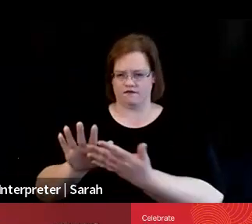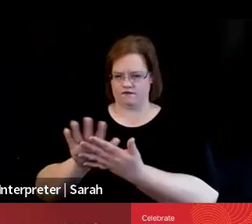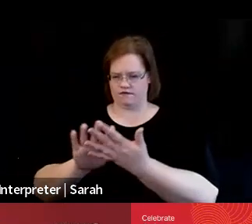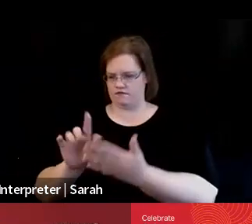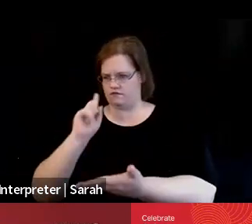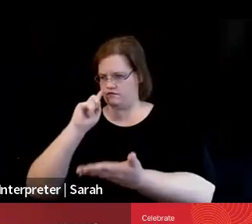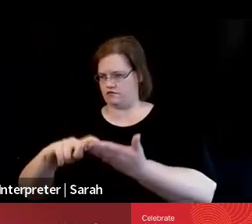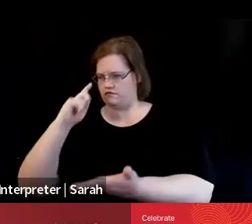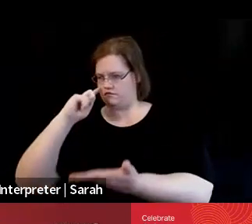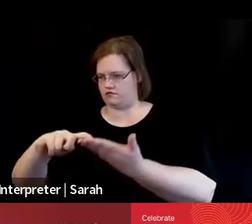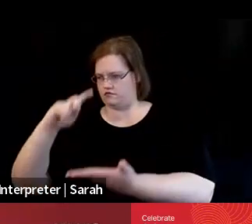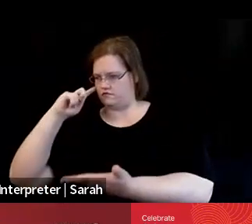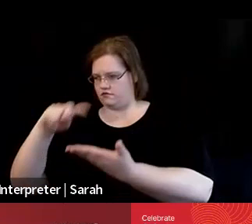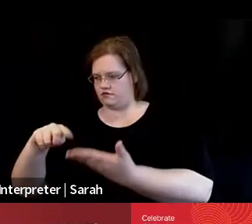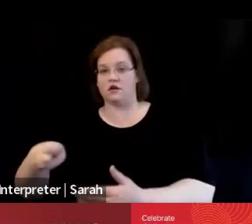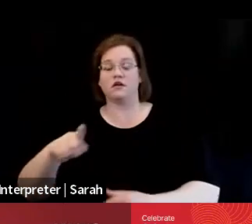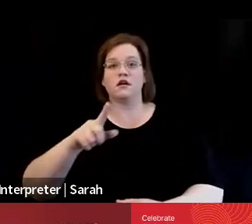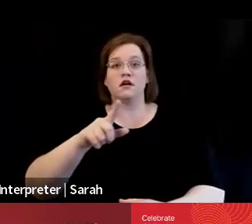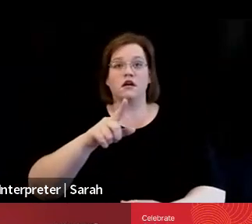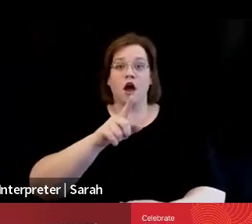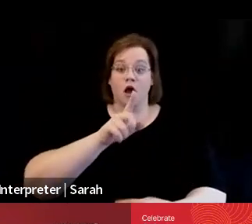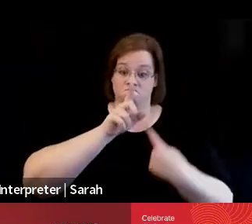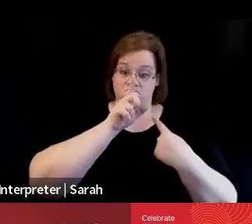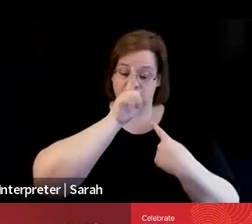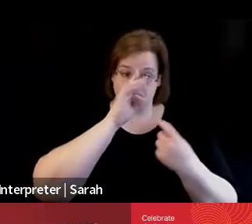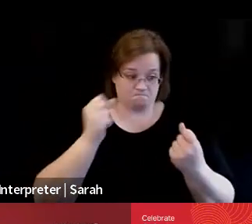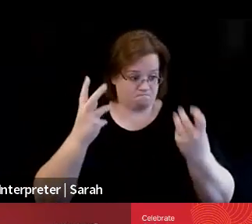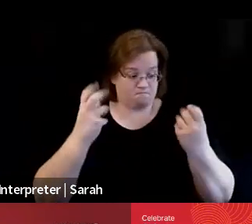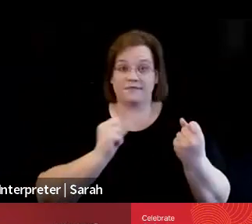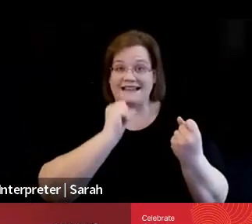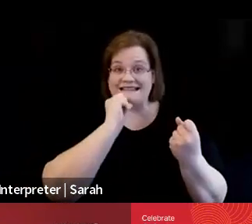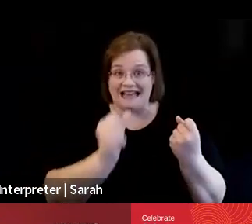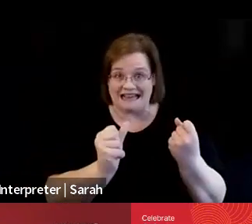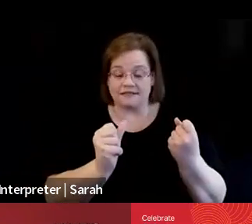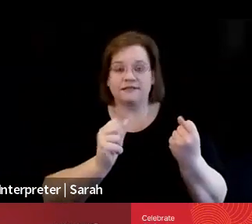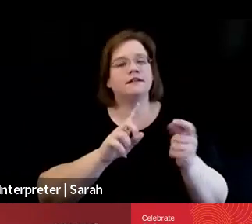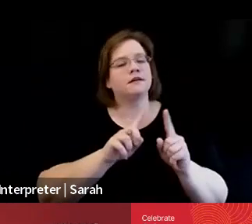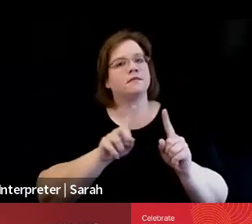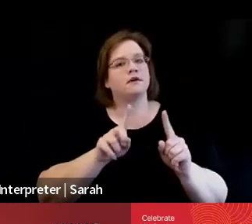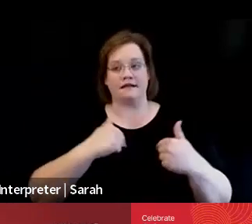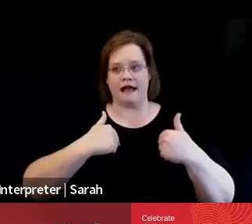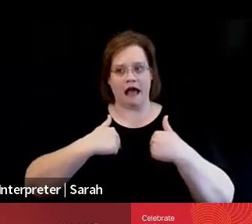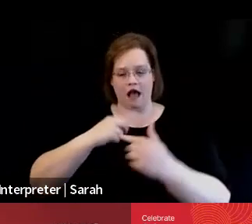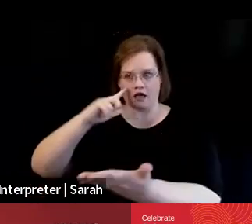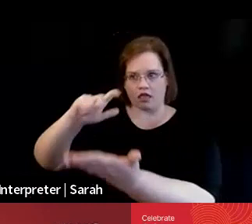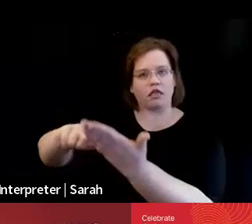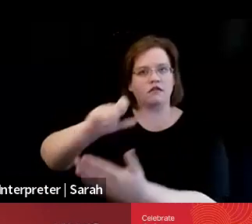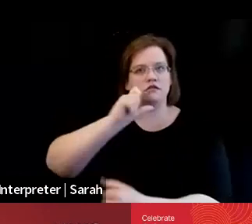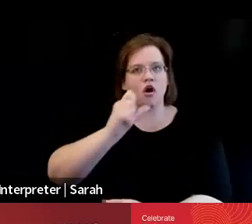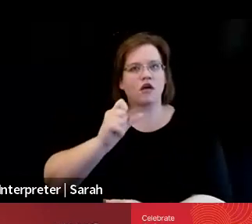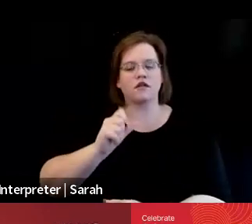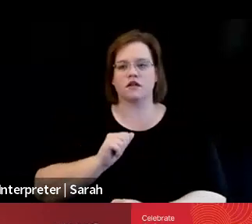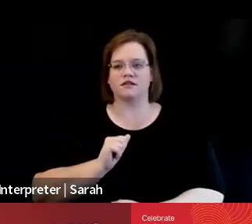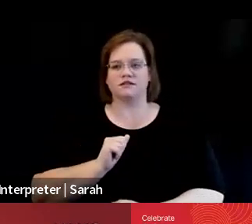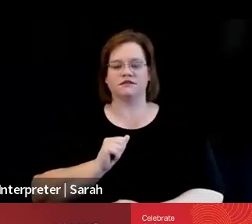they're picking up, some unspoken kind of communication that I'm not necessarily gonna see, where they say, oh, I